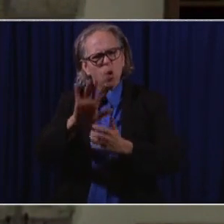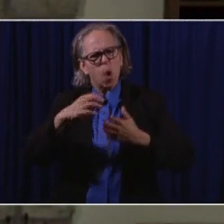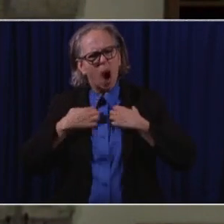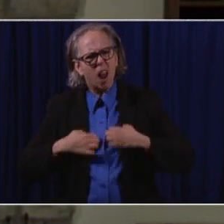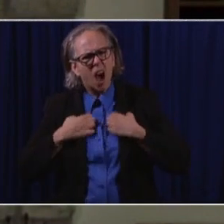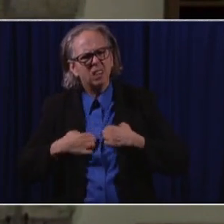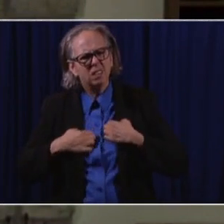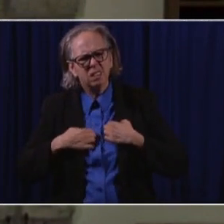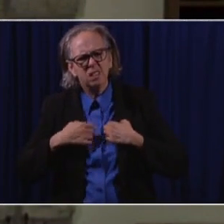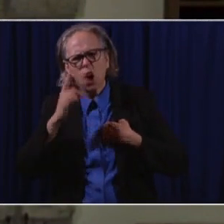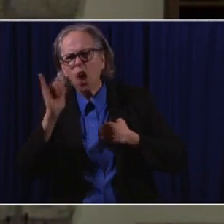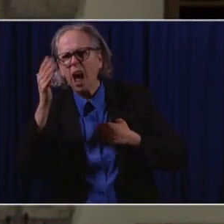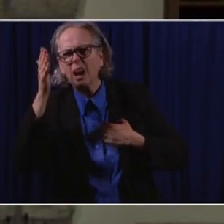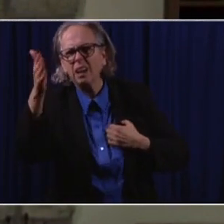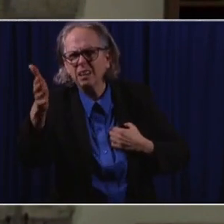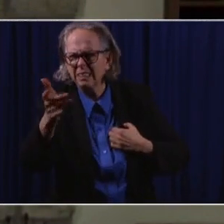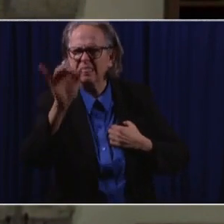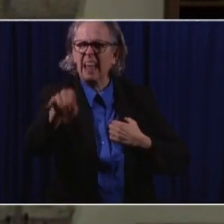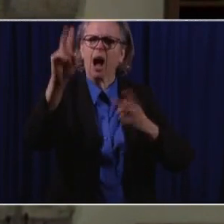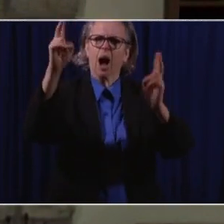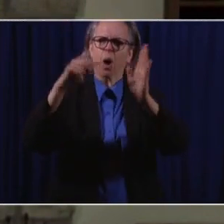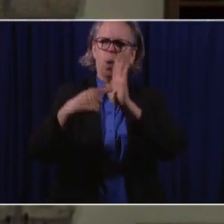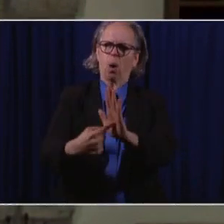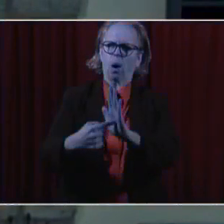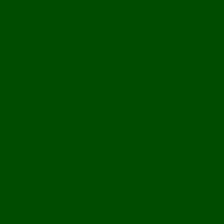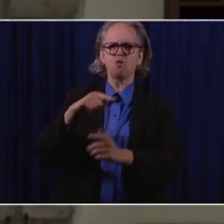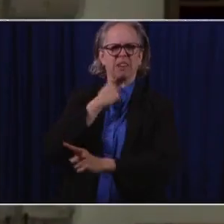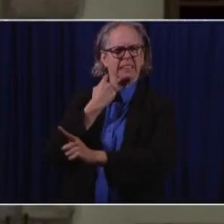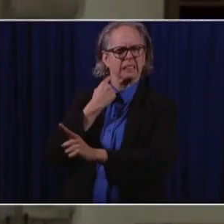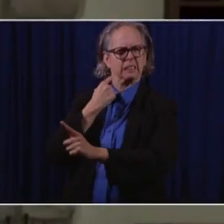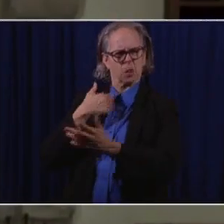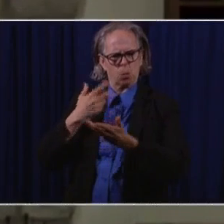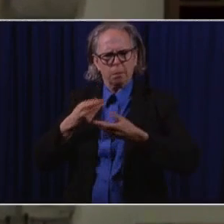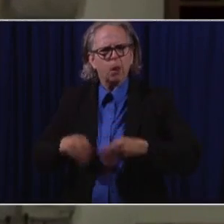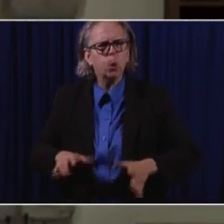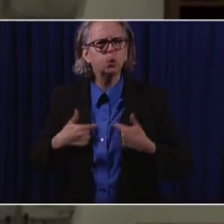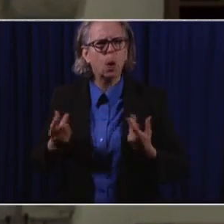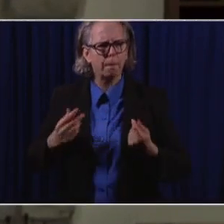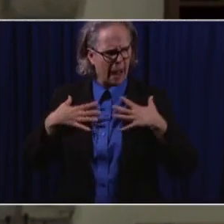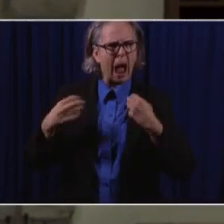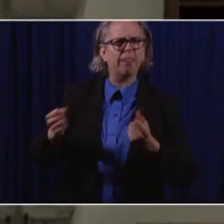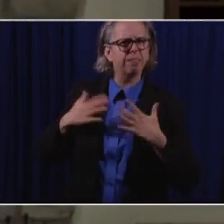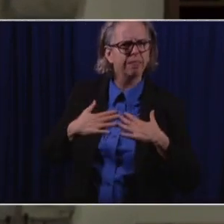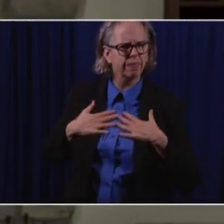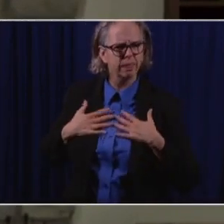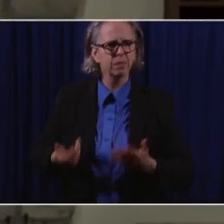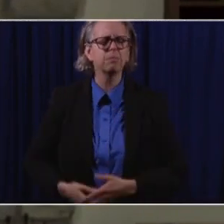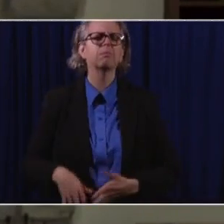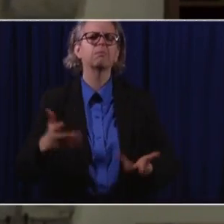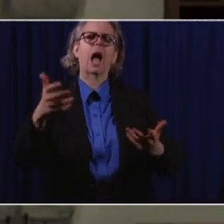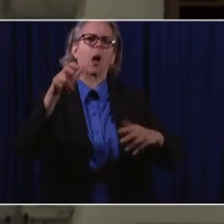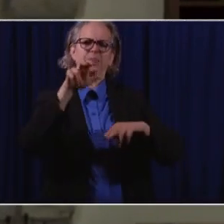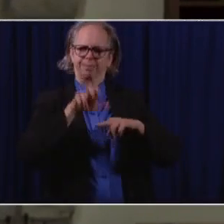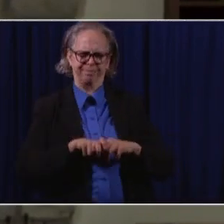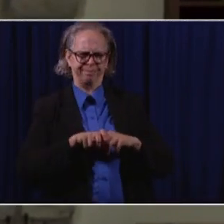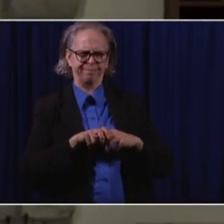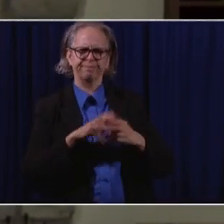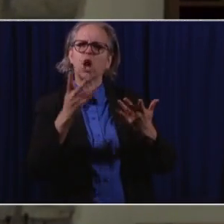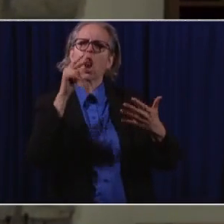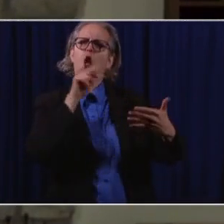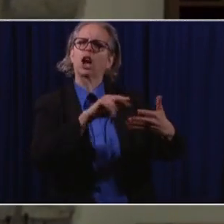date about what we're seeing today, I want to ask you to think about something else